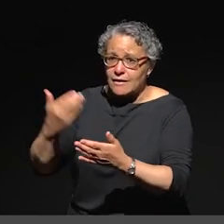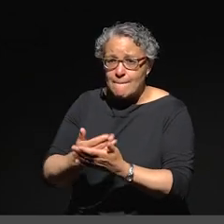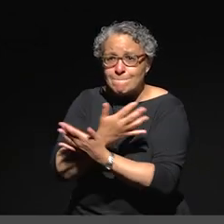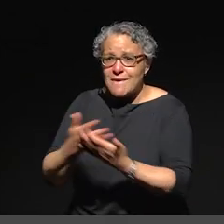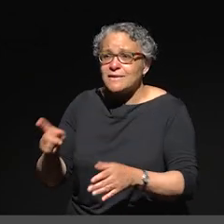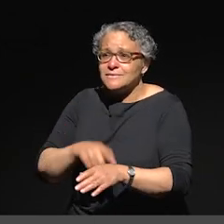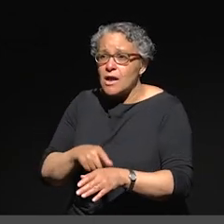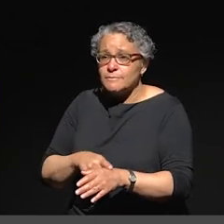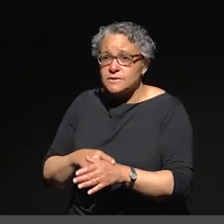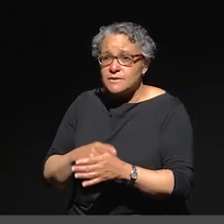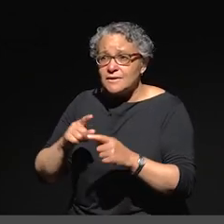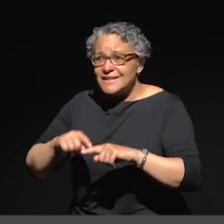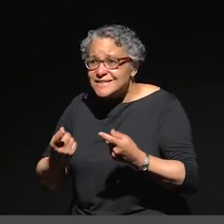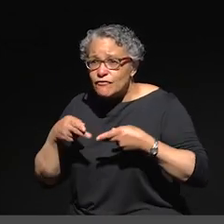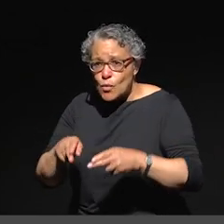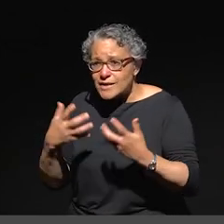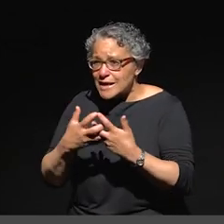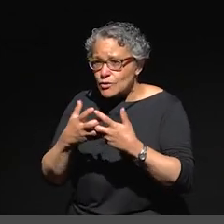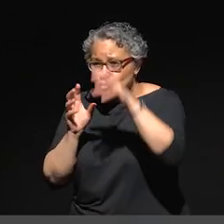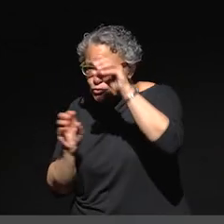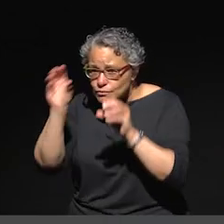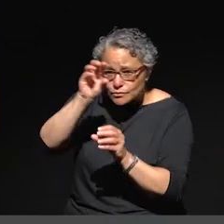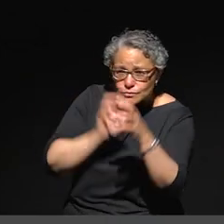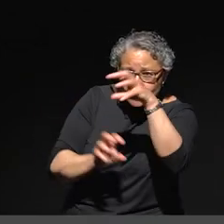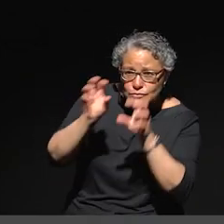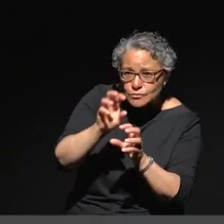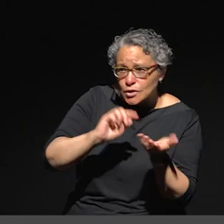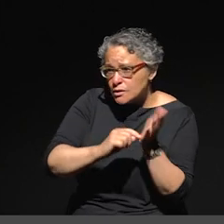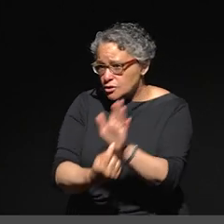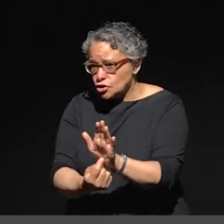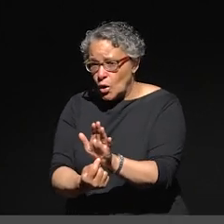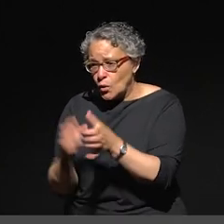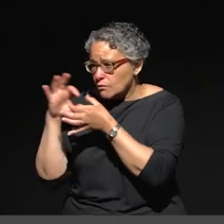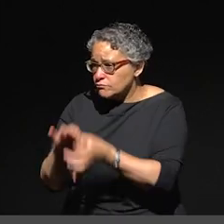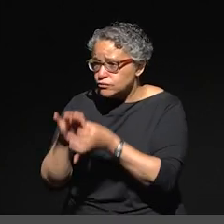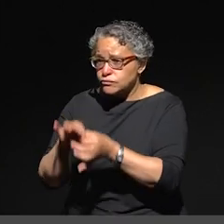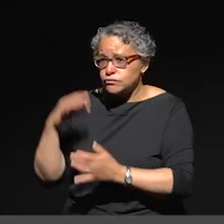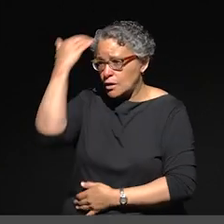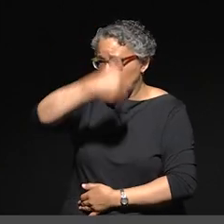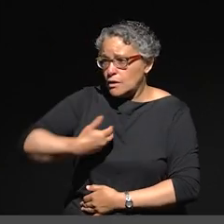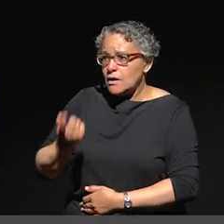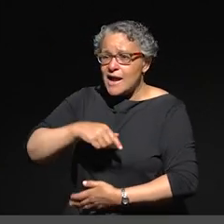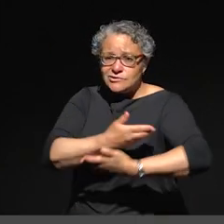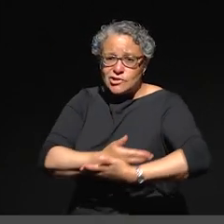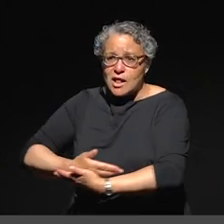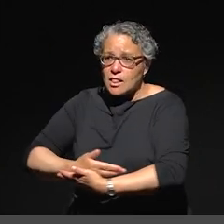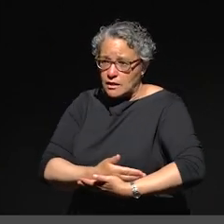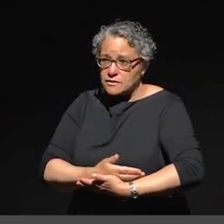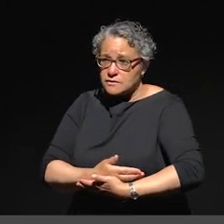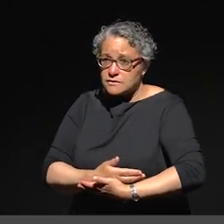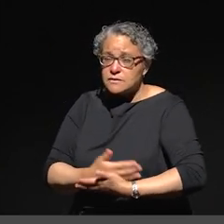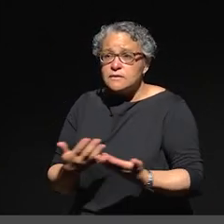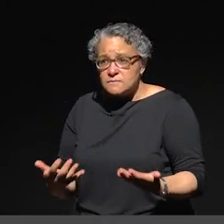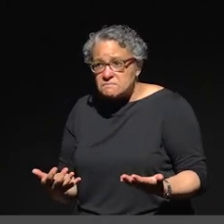up with new constellations, new ways of depicting the interaction between mother and child. And it's hard not to think about the fact